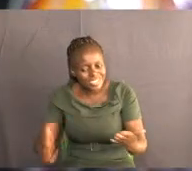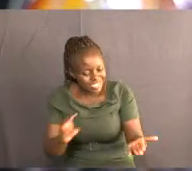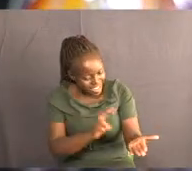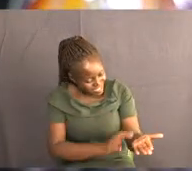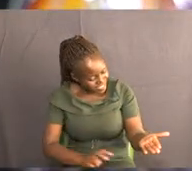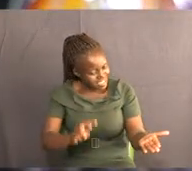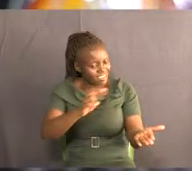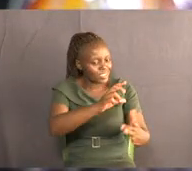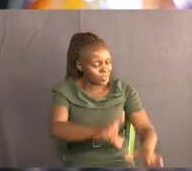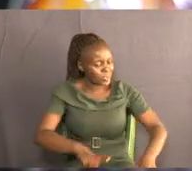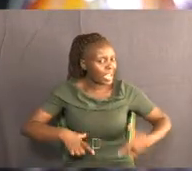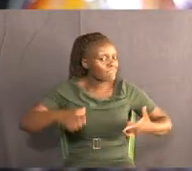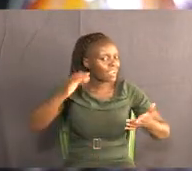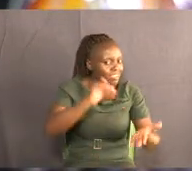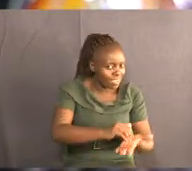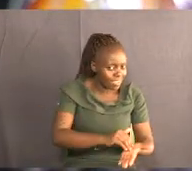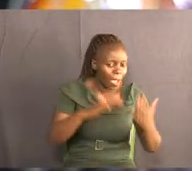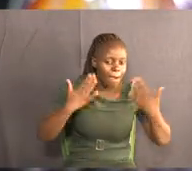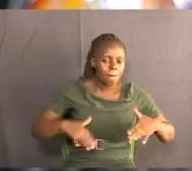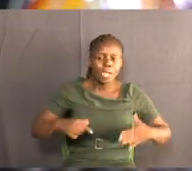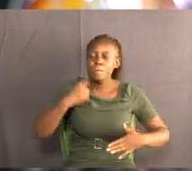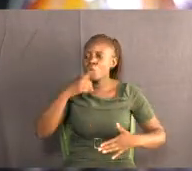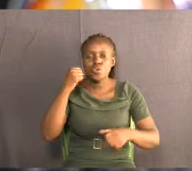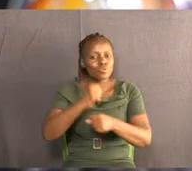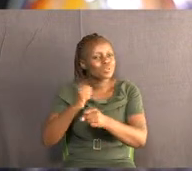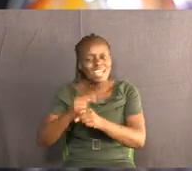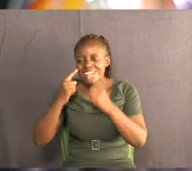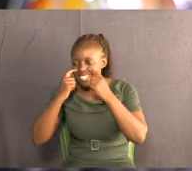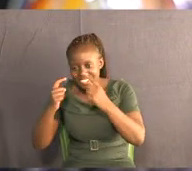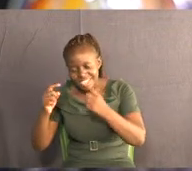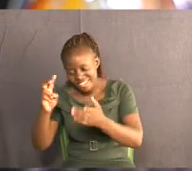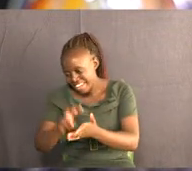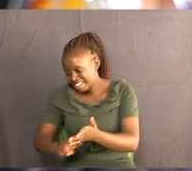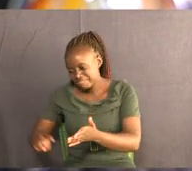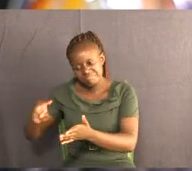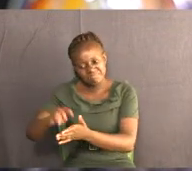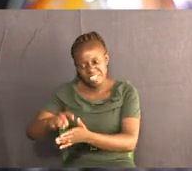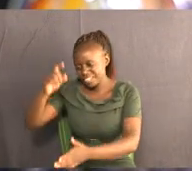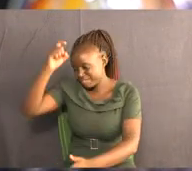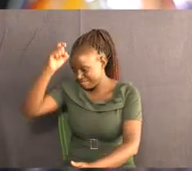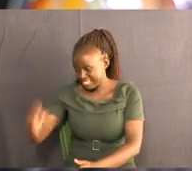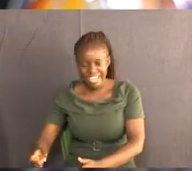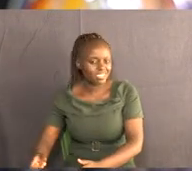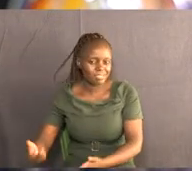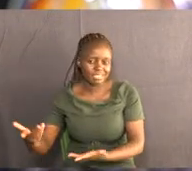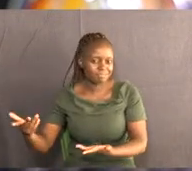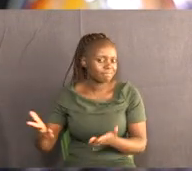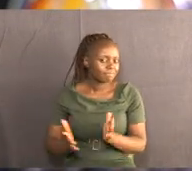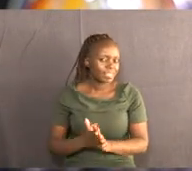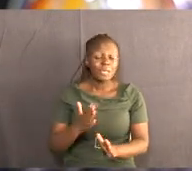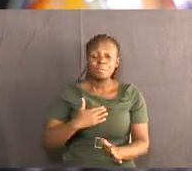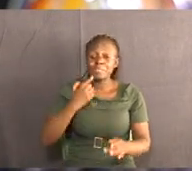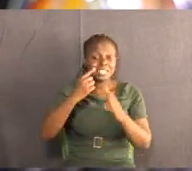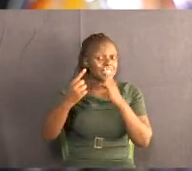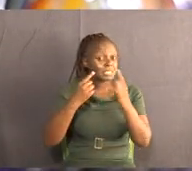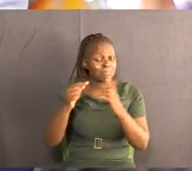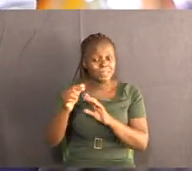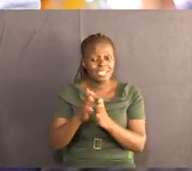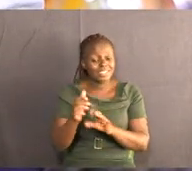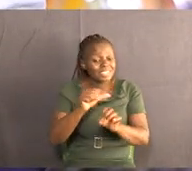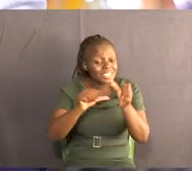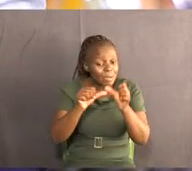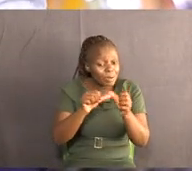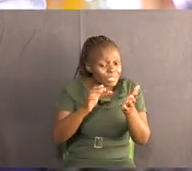life, and those who have done evil will resurrect to judgment. Now, like I mentioned earlier, the Bible